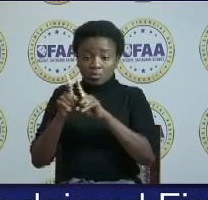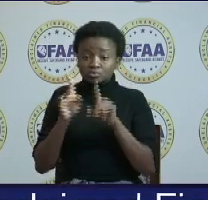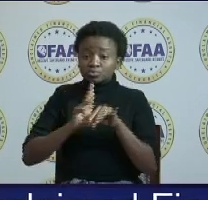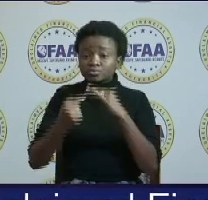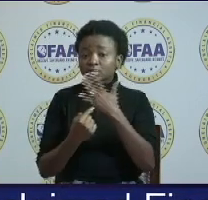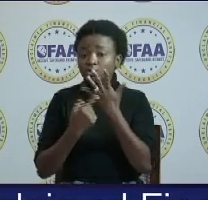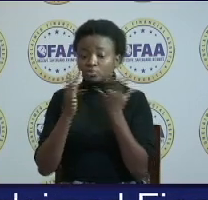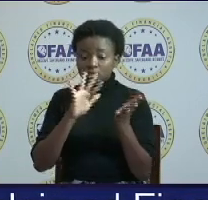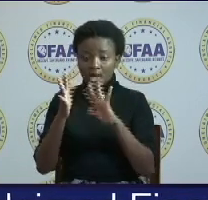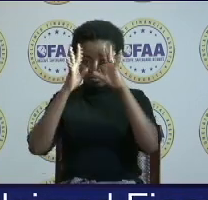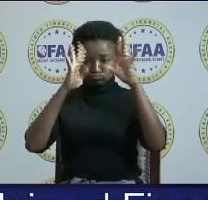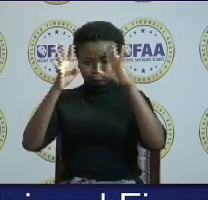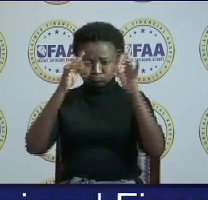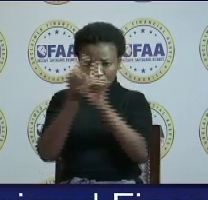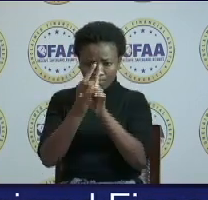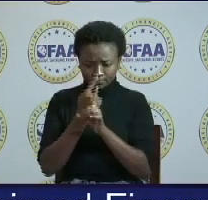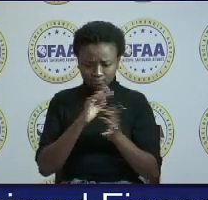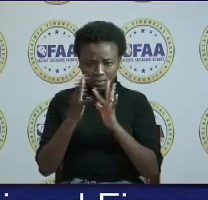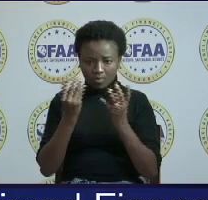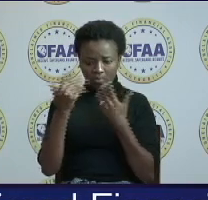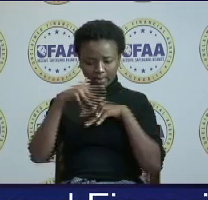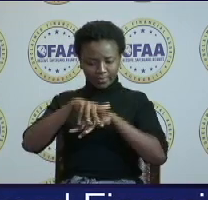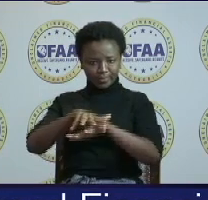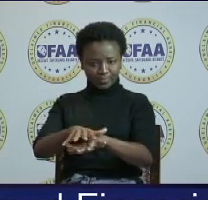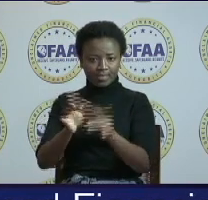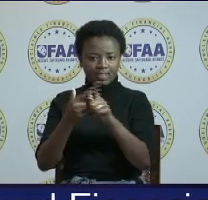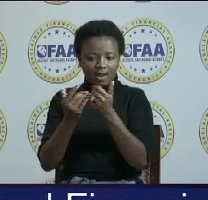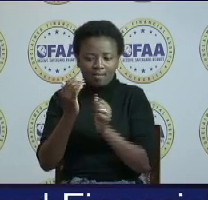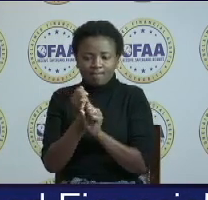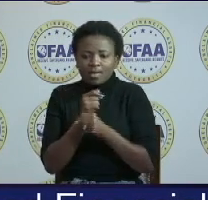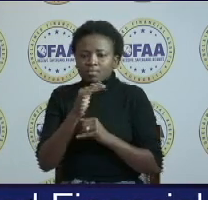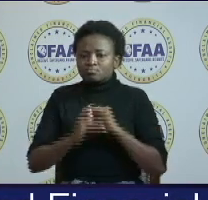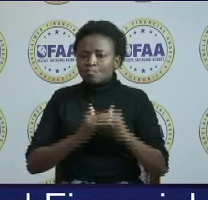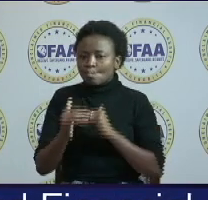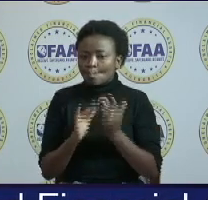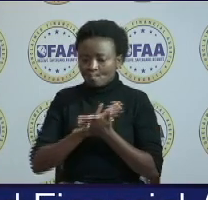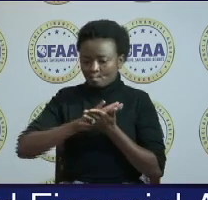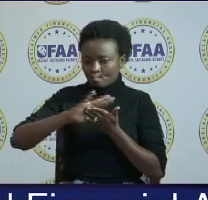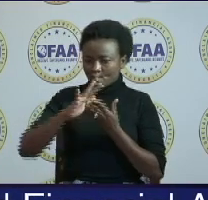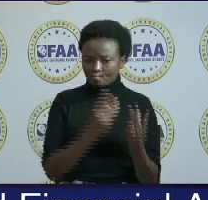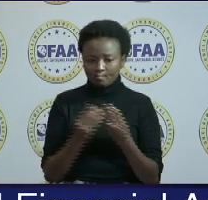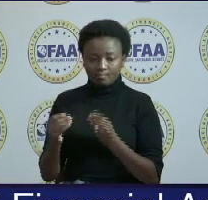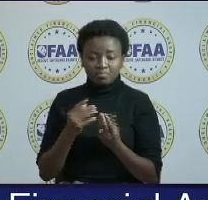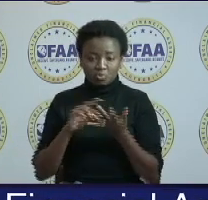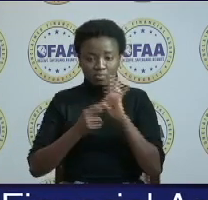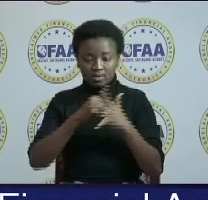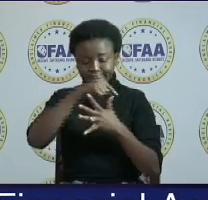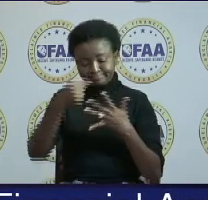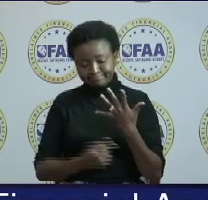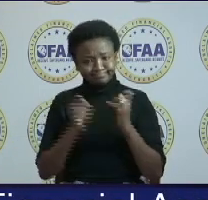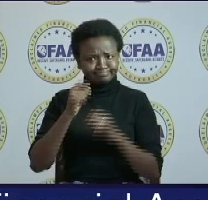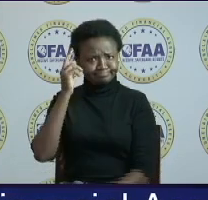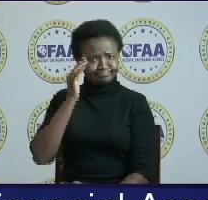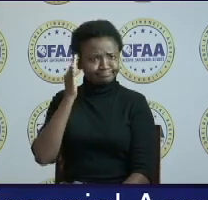and innovation in making this process smooth and making it, you know, be up to speed and up to date? So those are things that we can chew